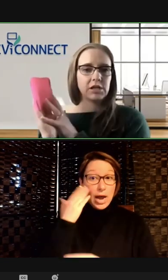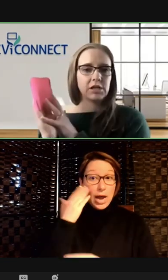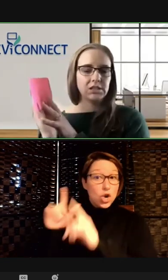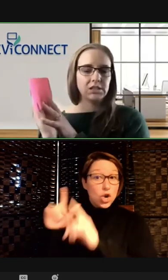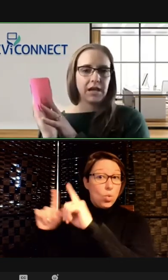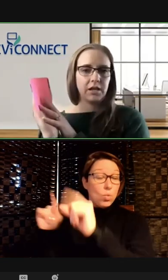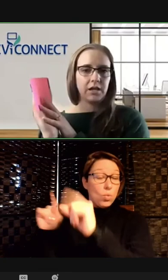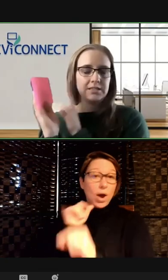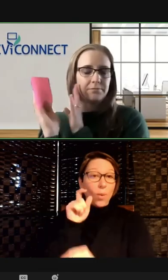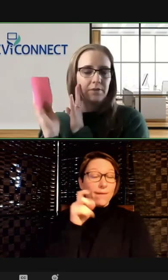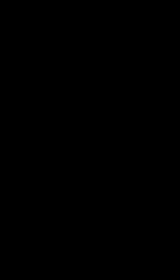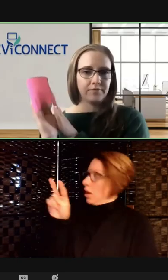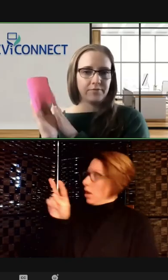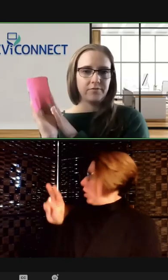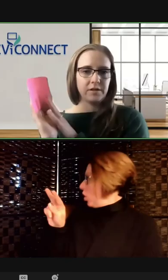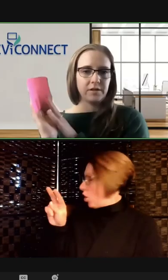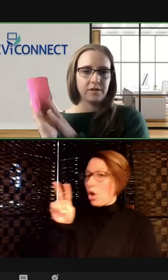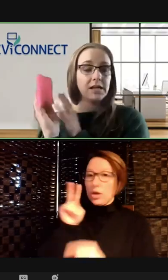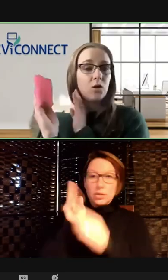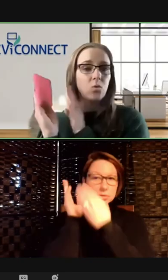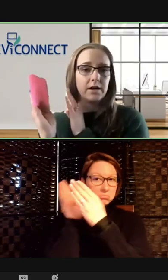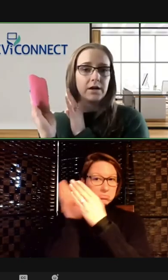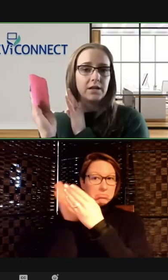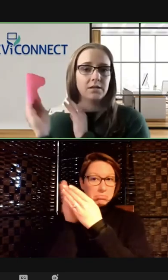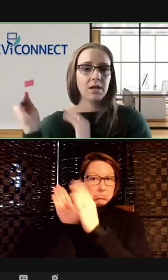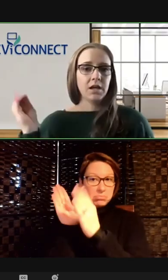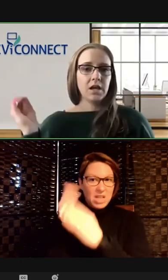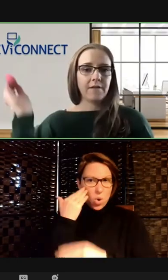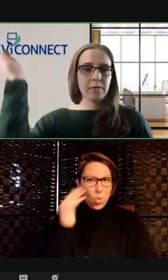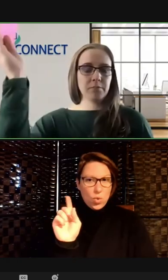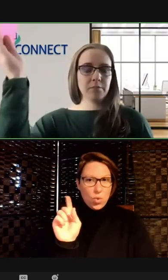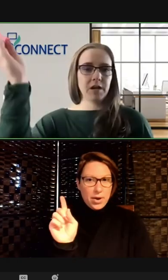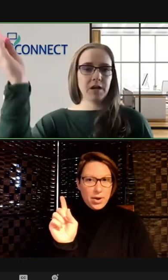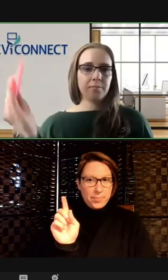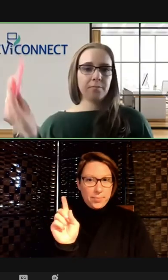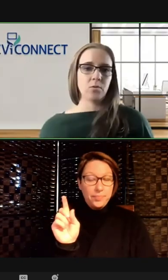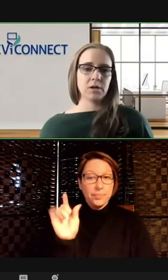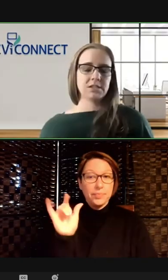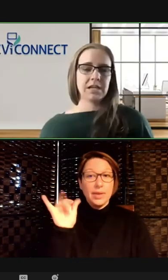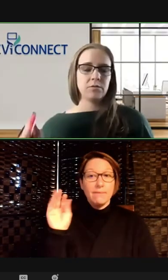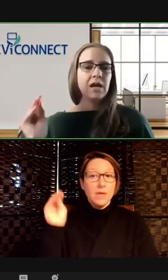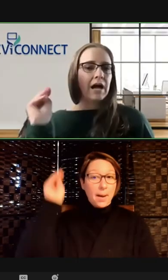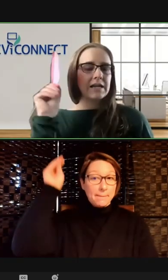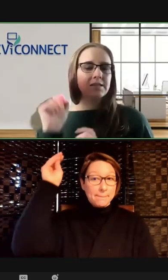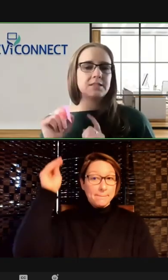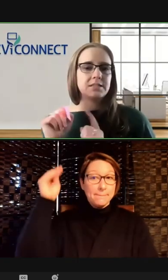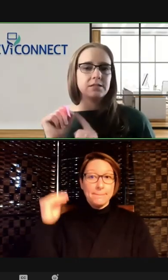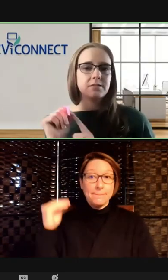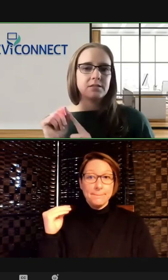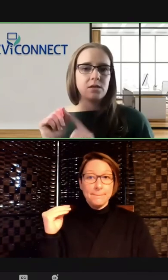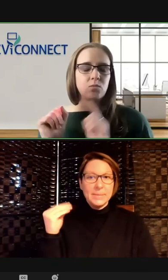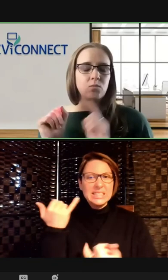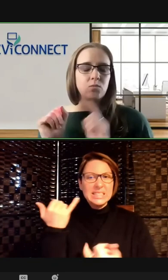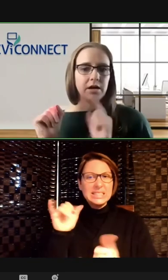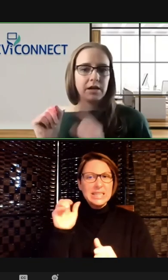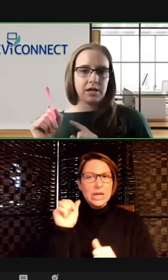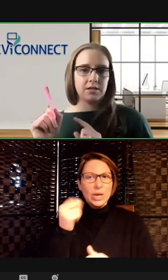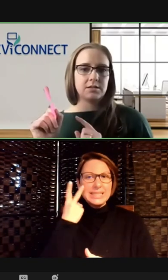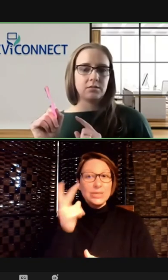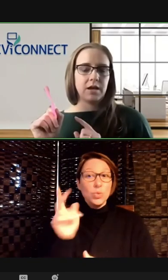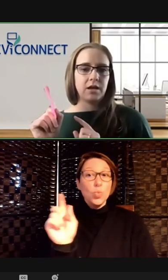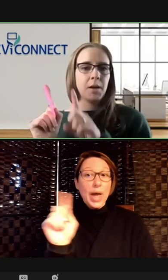without even turning to look at it. It's in my peripheral field. I know where it is. If I were to move it up or down, I can still see